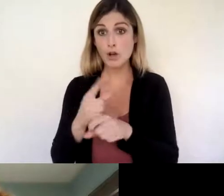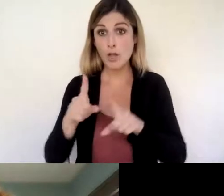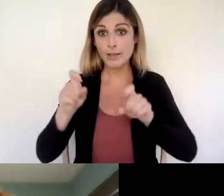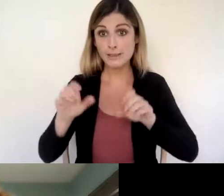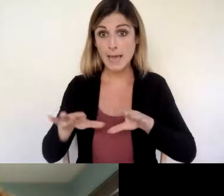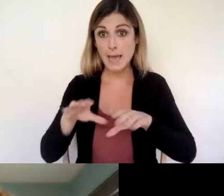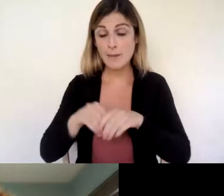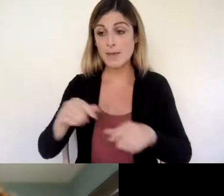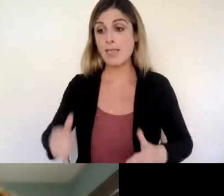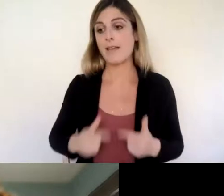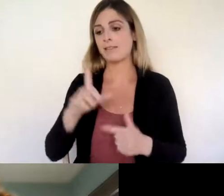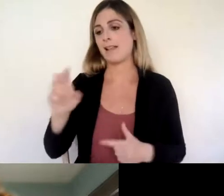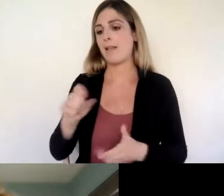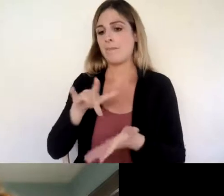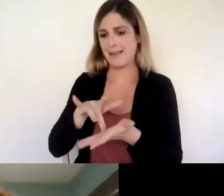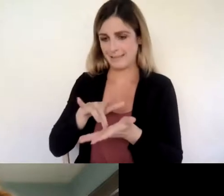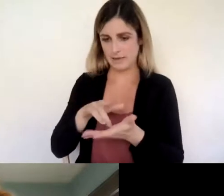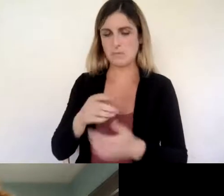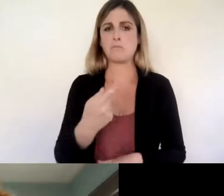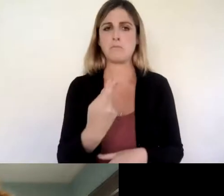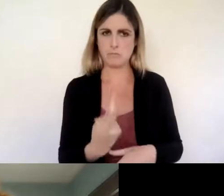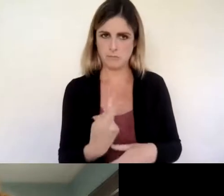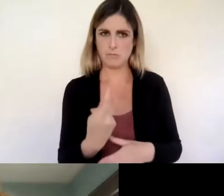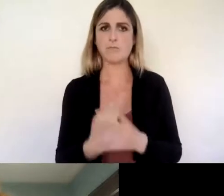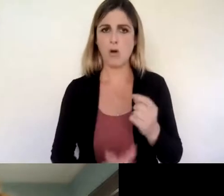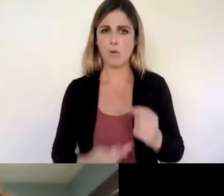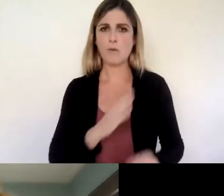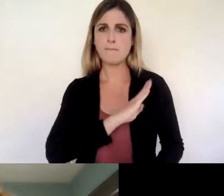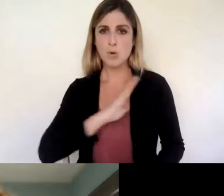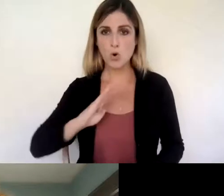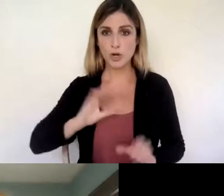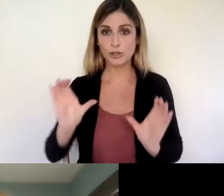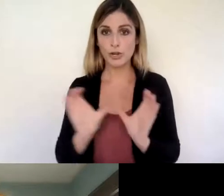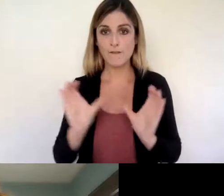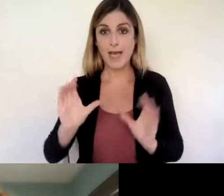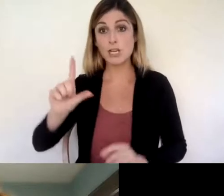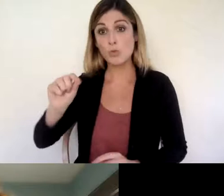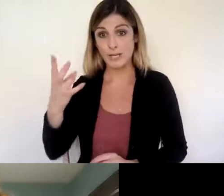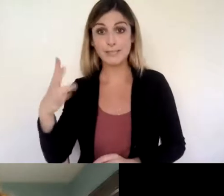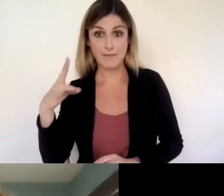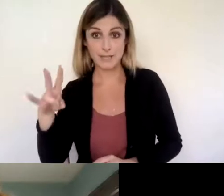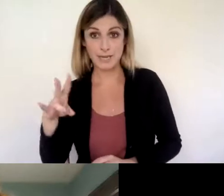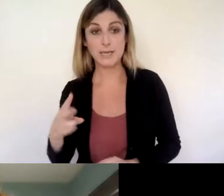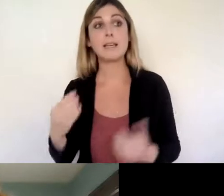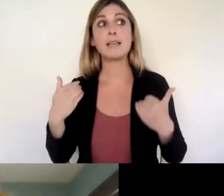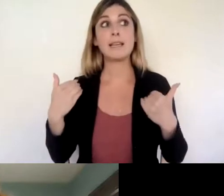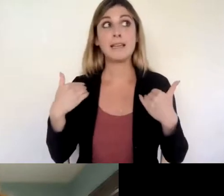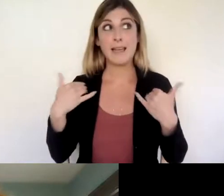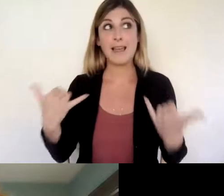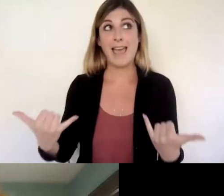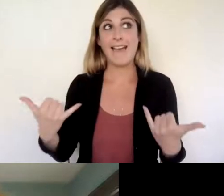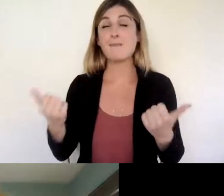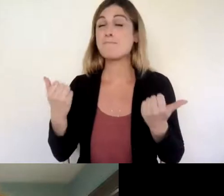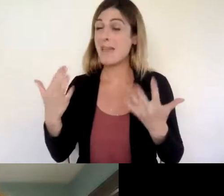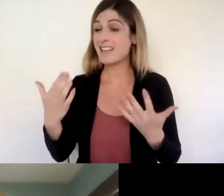got our board certification back in 2017. And there's a number of other doctors in Rochester now with that same degree. So very excited